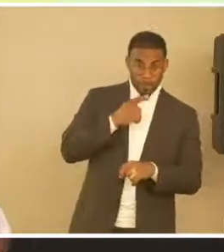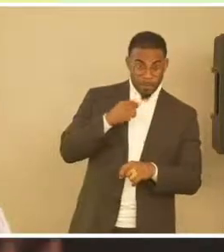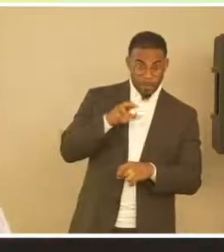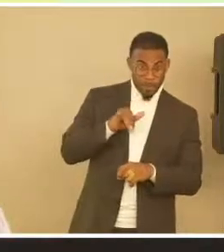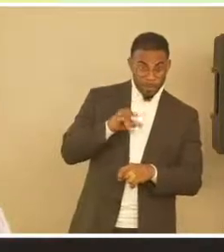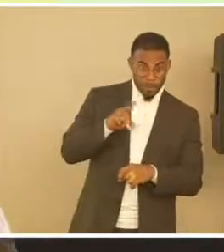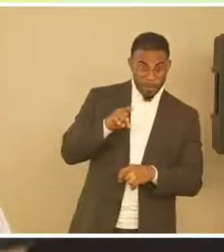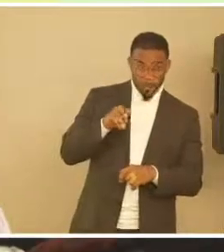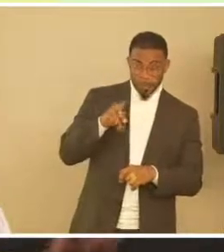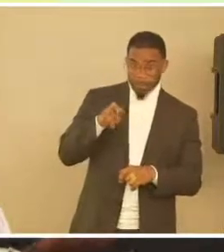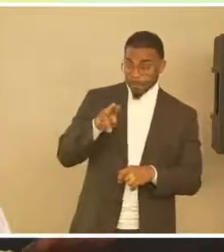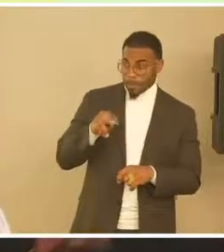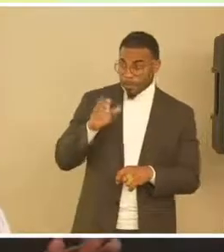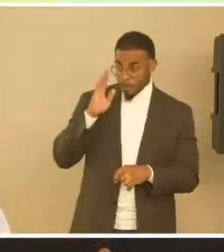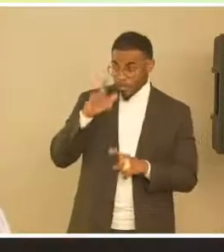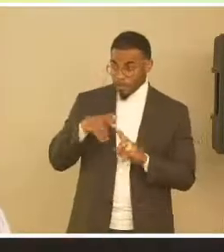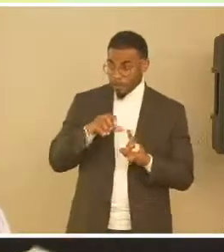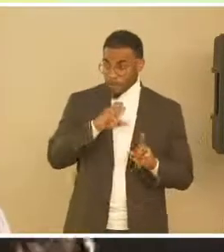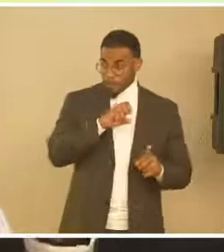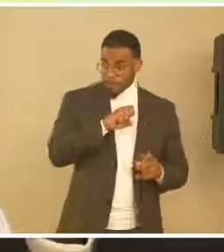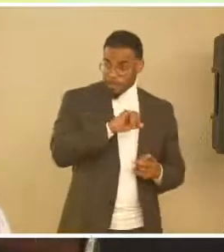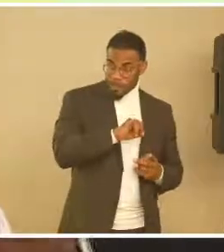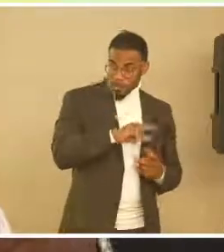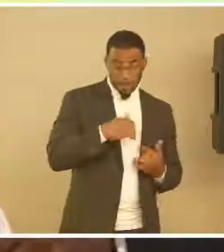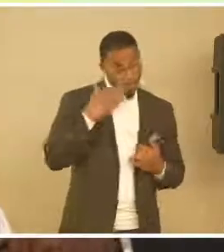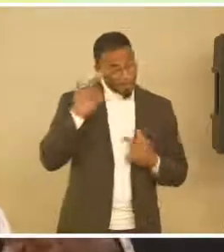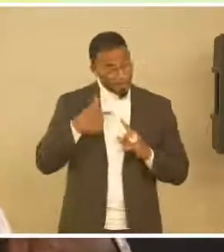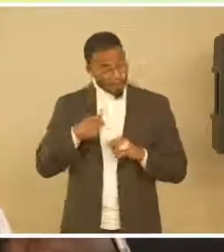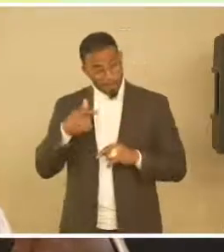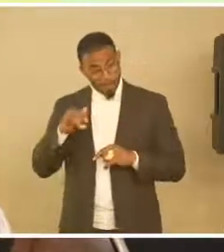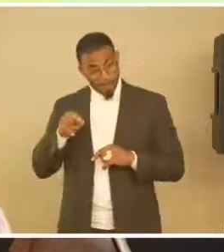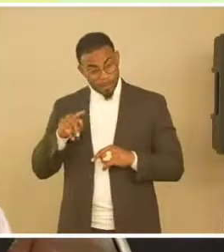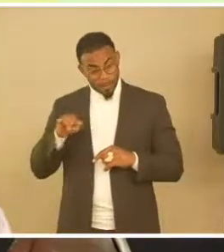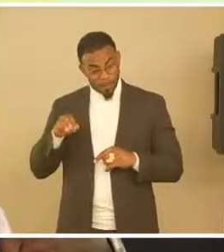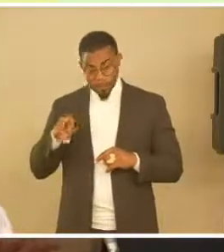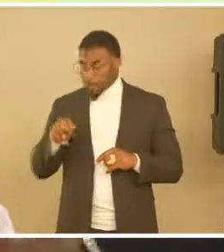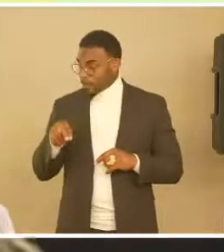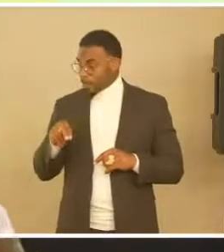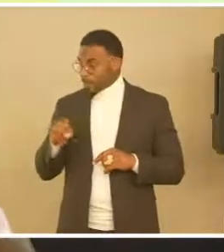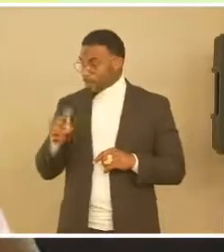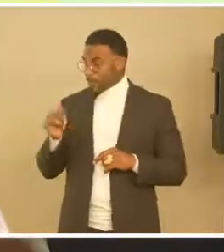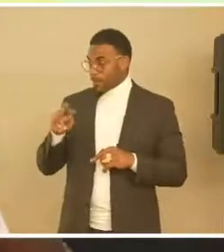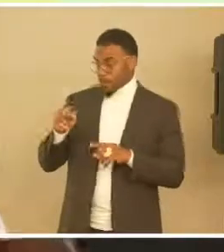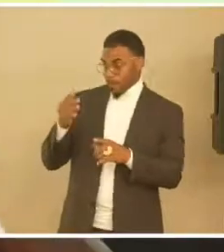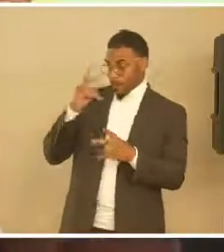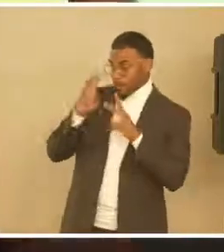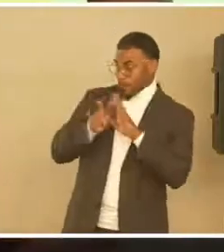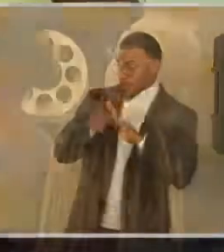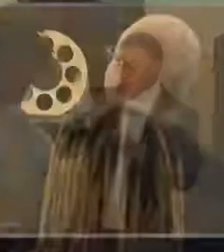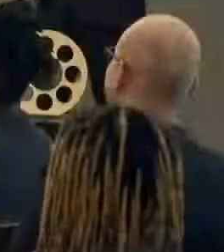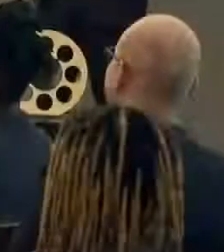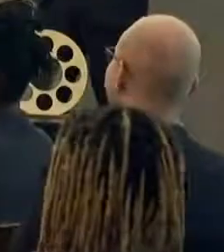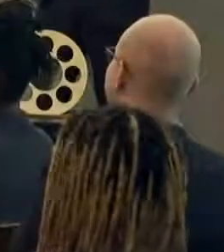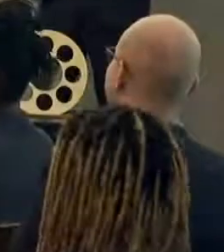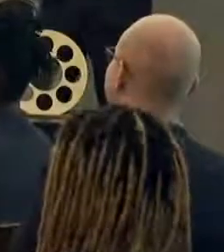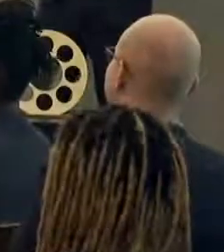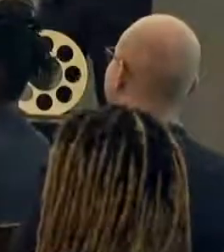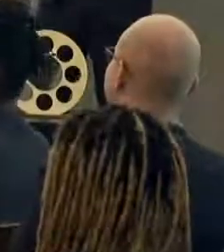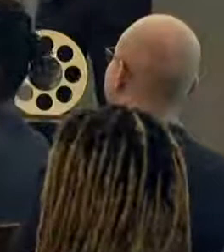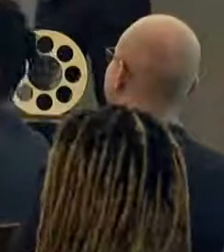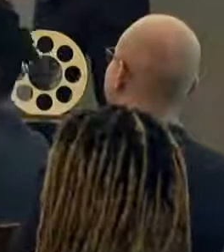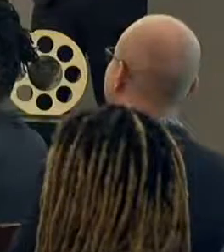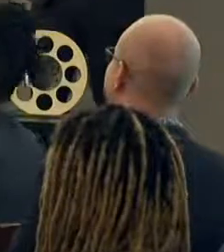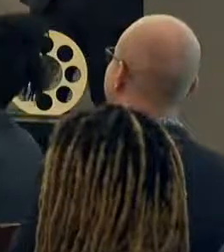Gary Dudron, you might know him from CSI, but I know him from Janet Jackson's Again. Okay, all